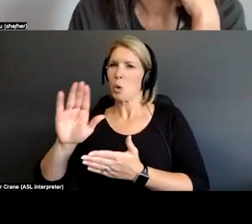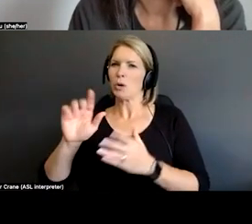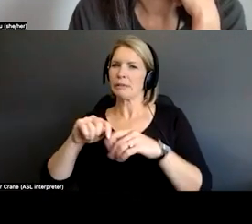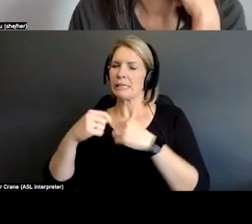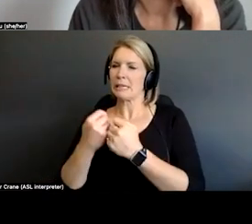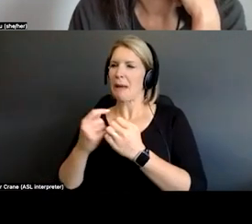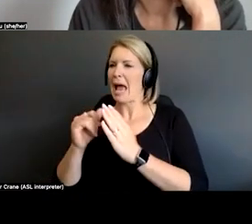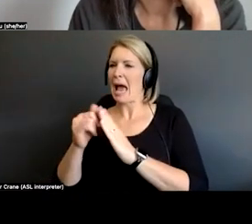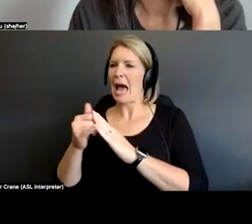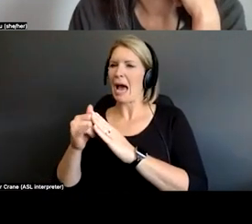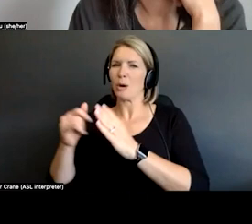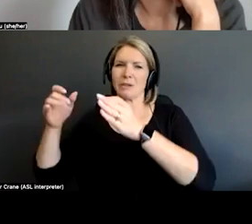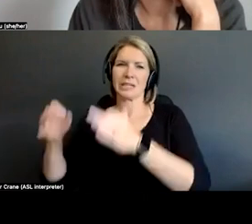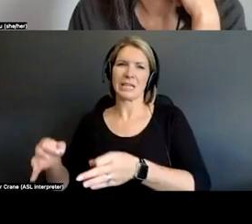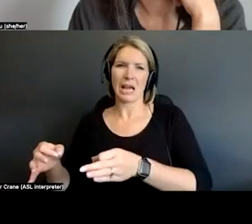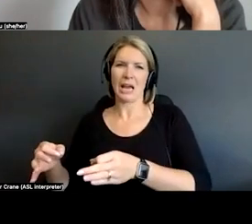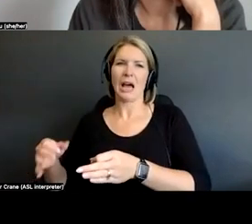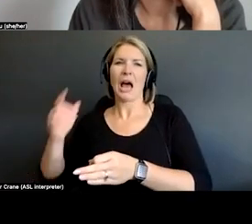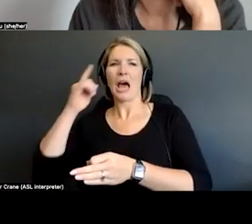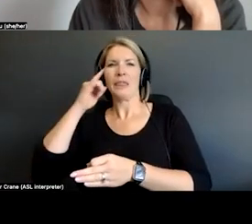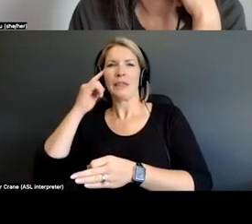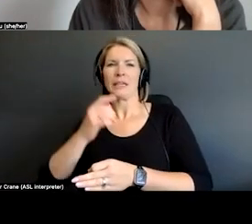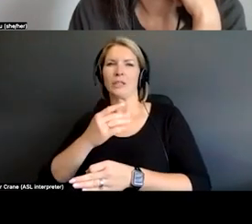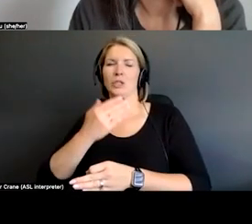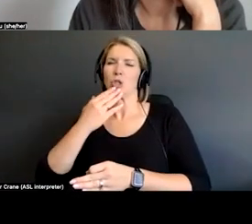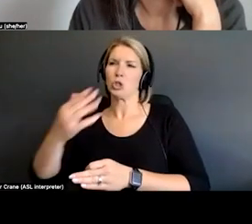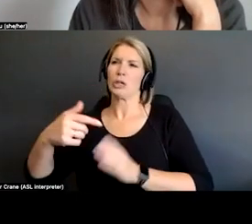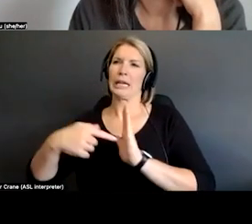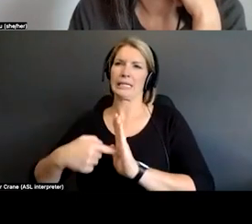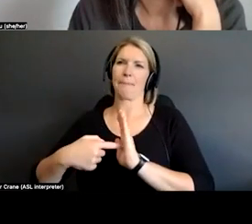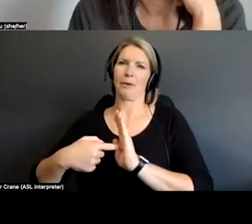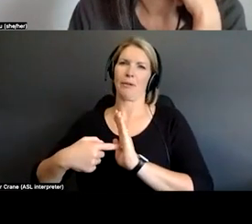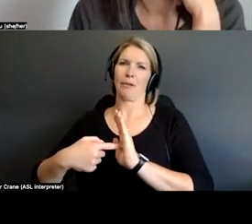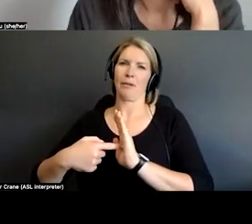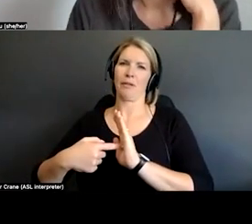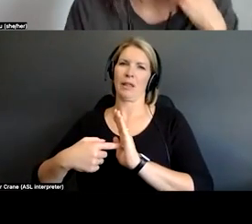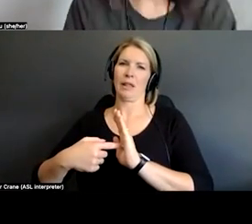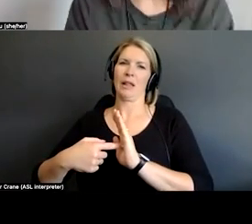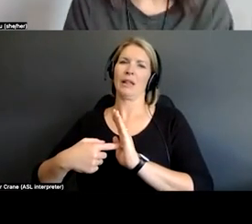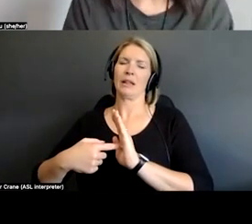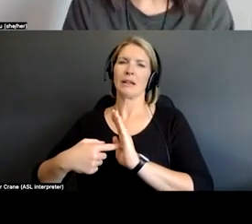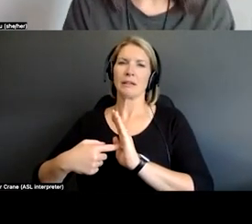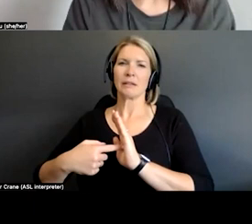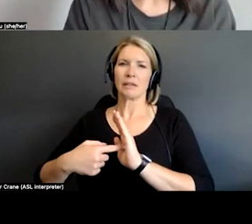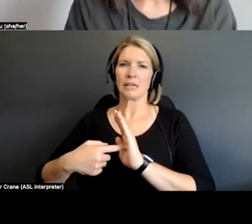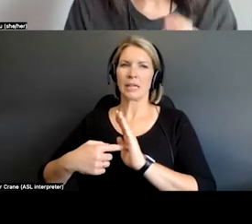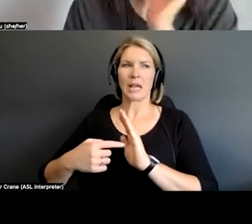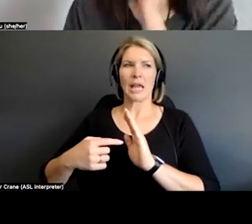Because I really do think it's an interesting example of how to meld type and imagery in a very unconventional